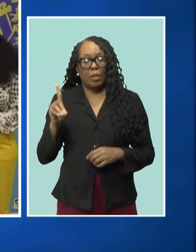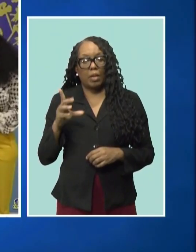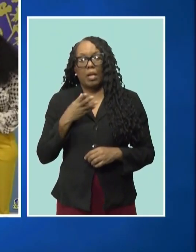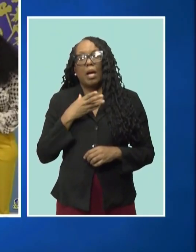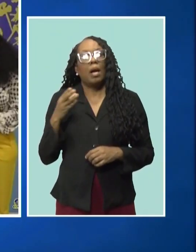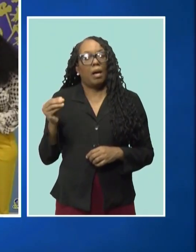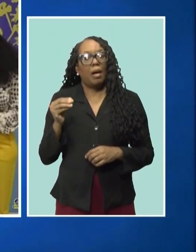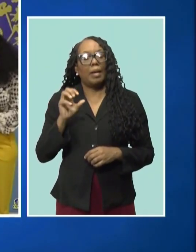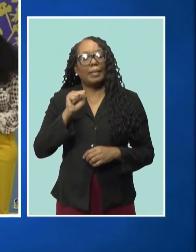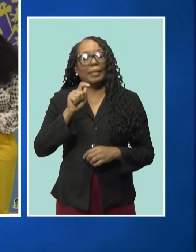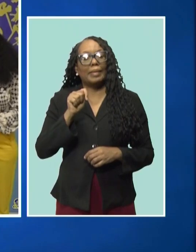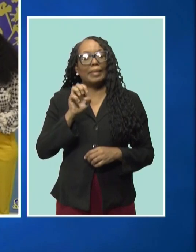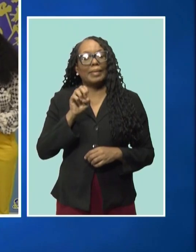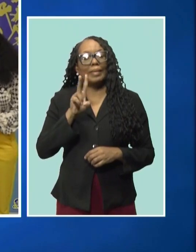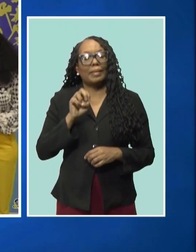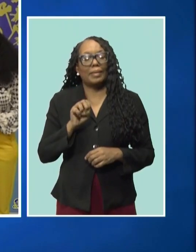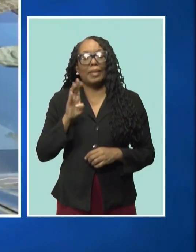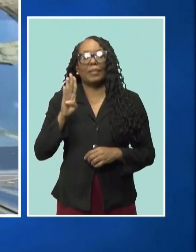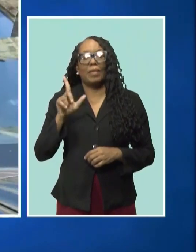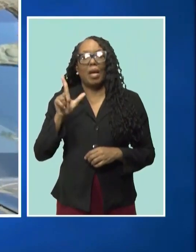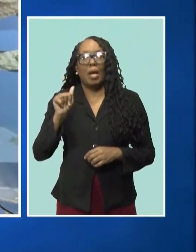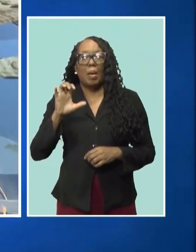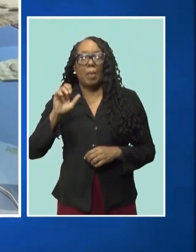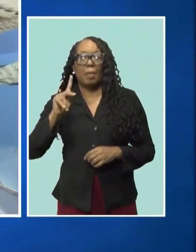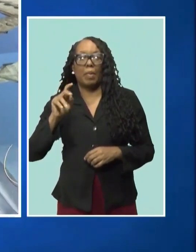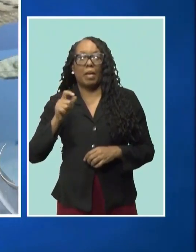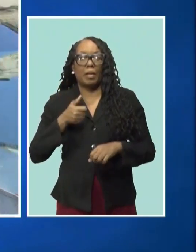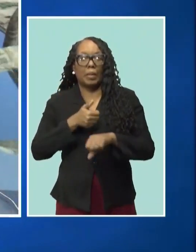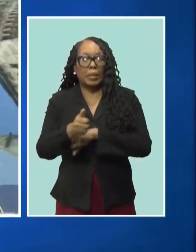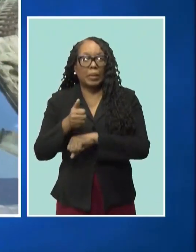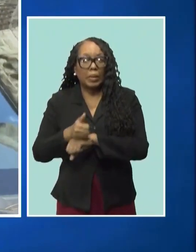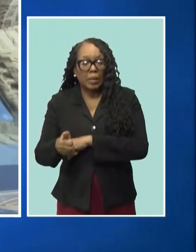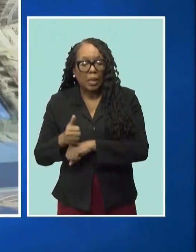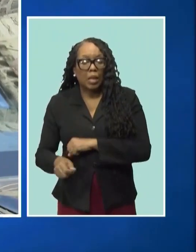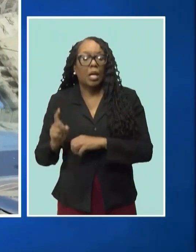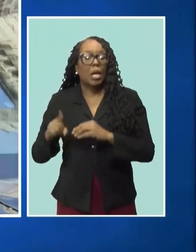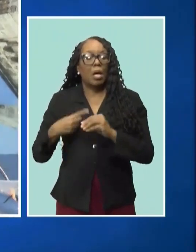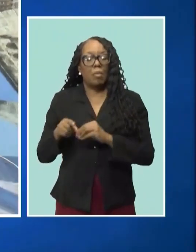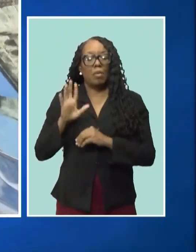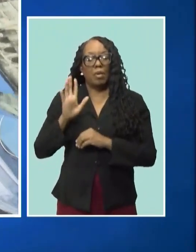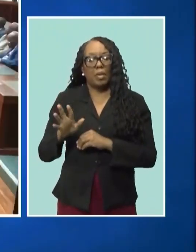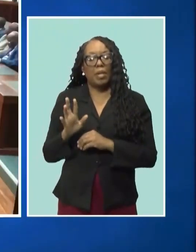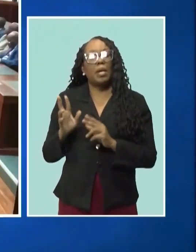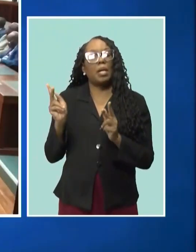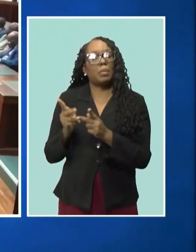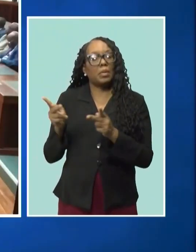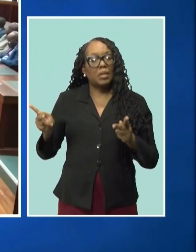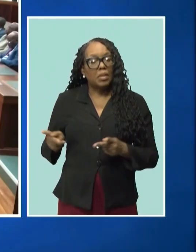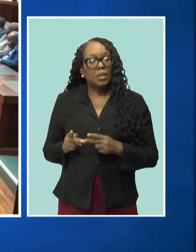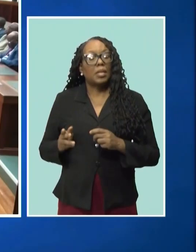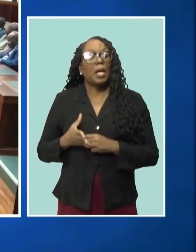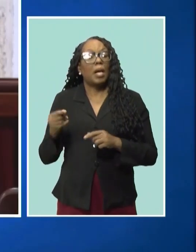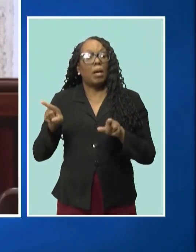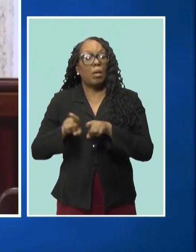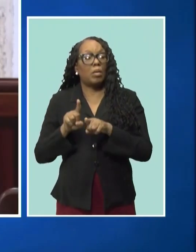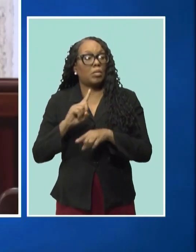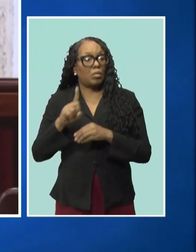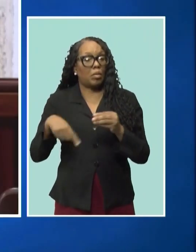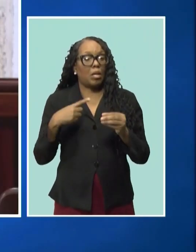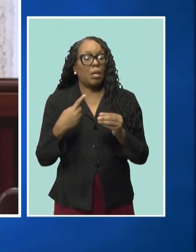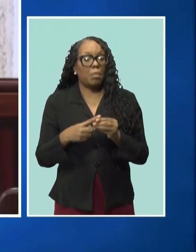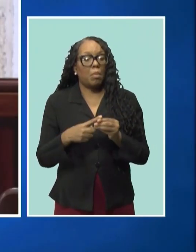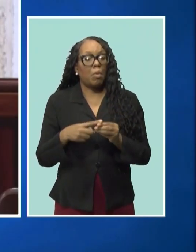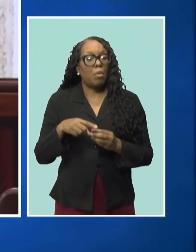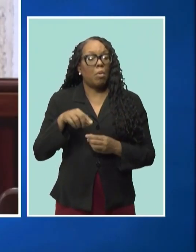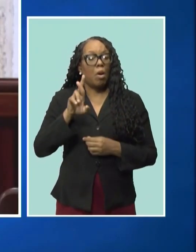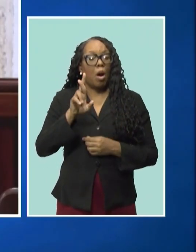the post of political leader, a post now held by opposition leader Ralph Thorne, who recently crossed the floor and rejoined the